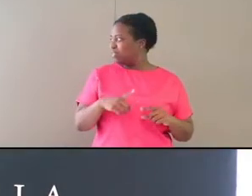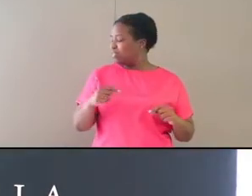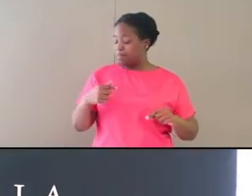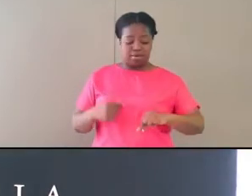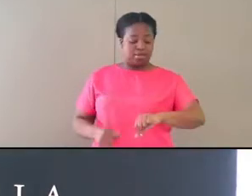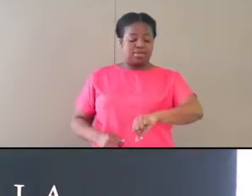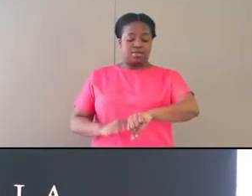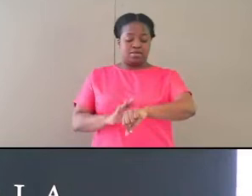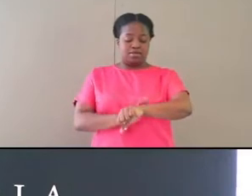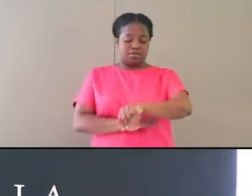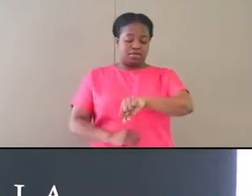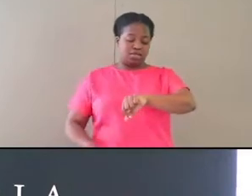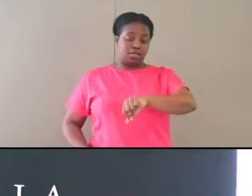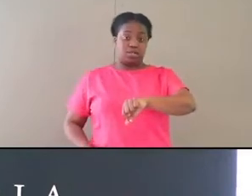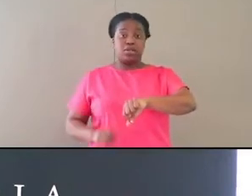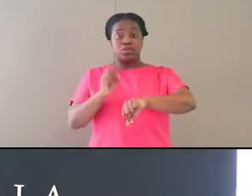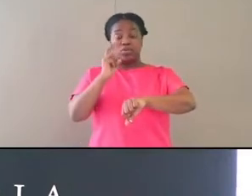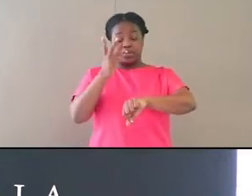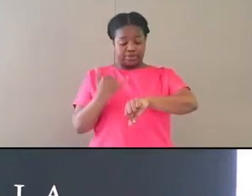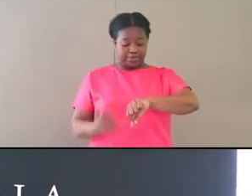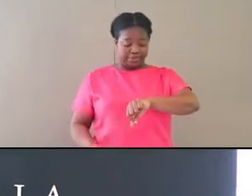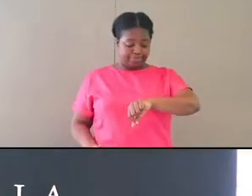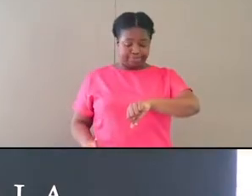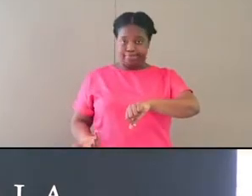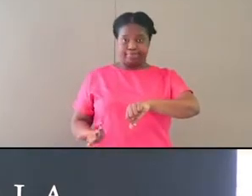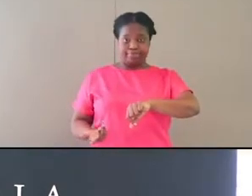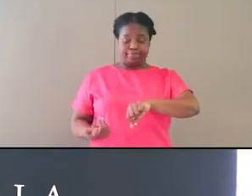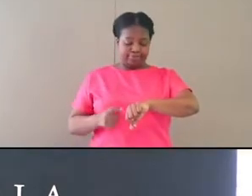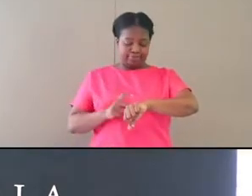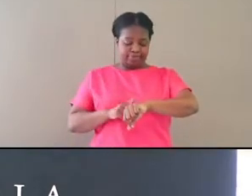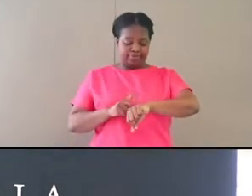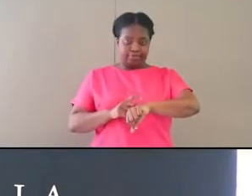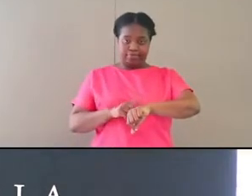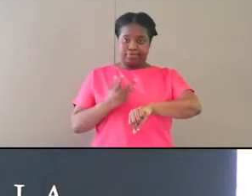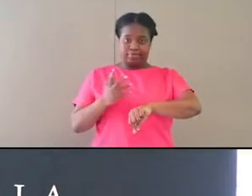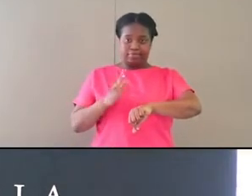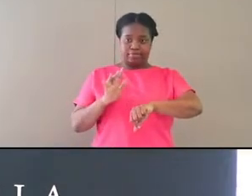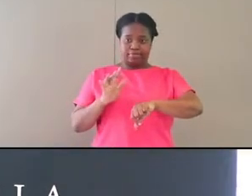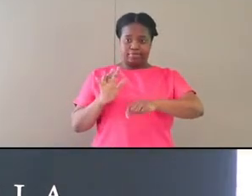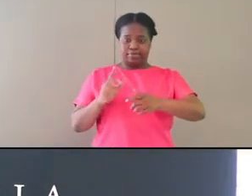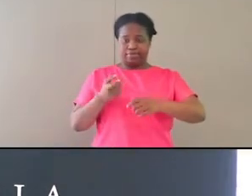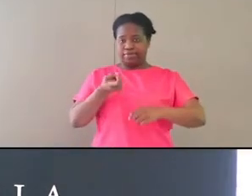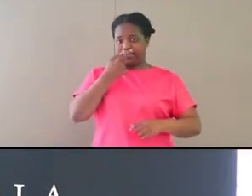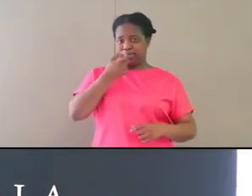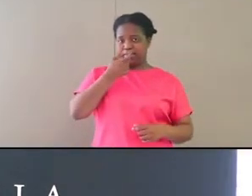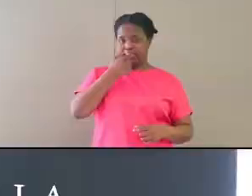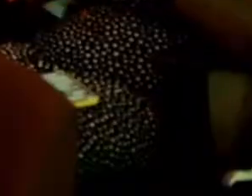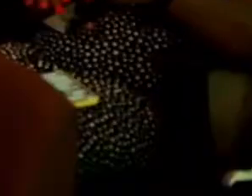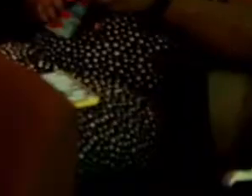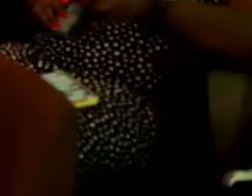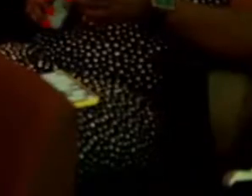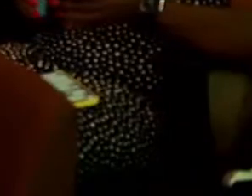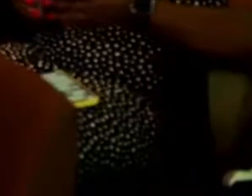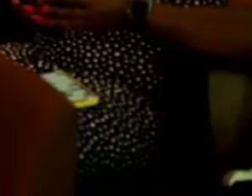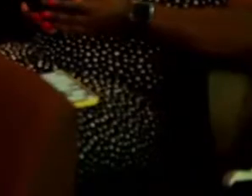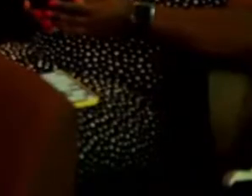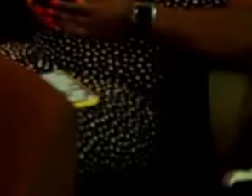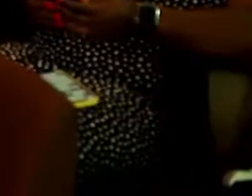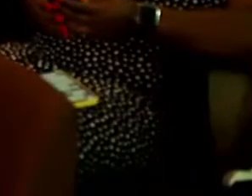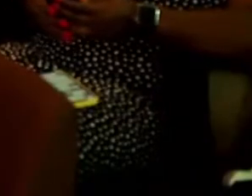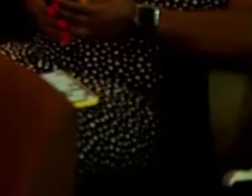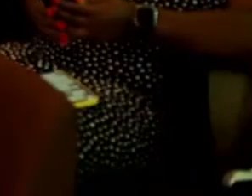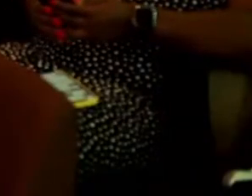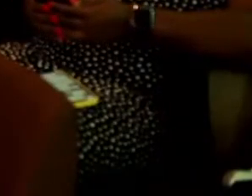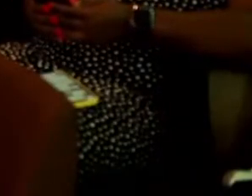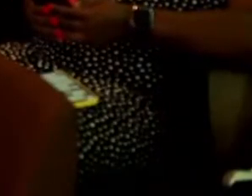at their watch and saying, you know, it's 12 o'clock now. Supposedly I've taken my tablets, but I can't take tablets without eating lunch. No problem. Lunch is on its